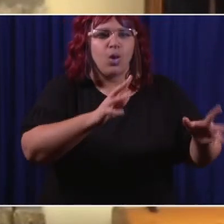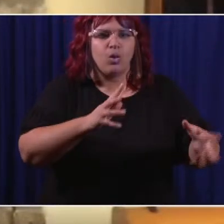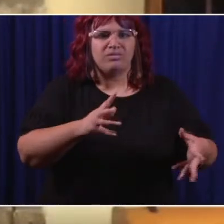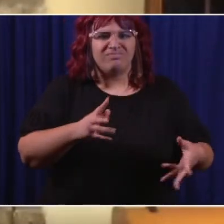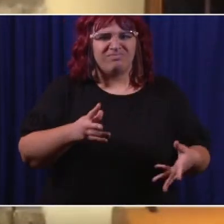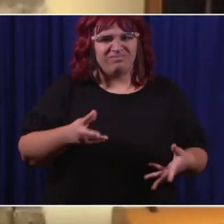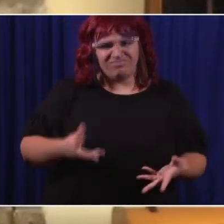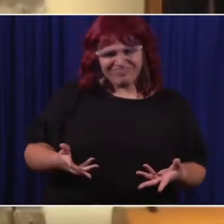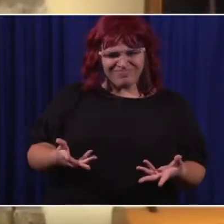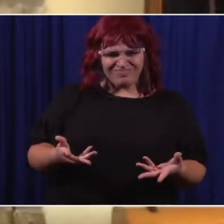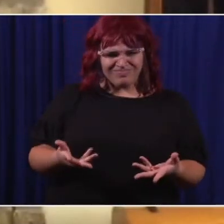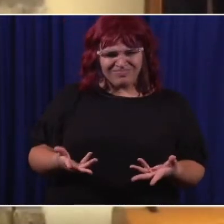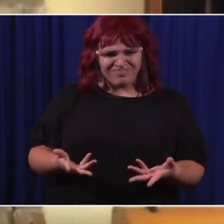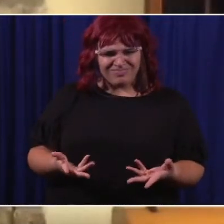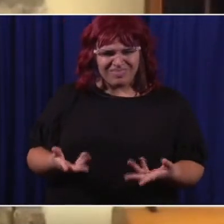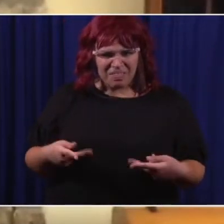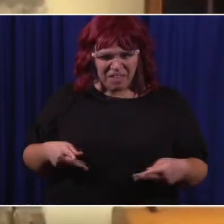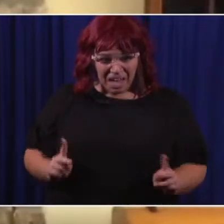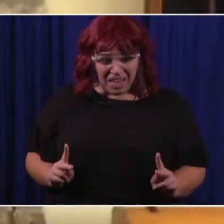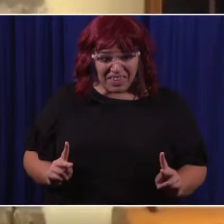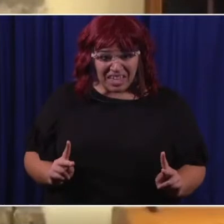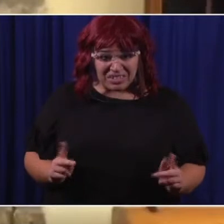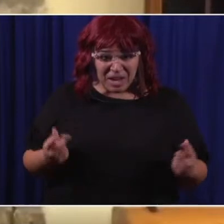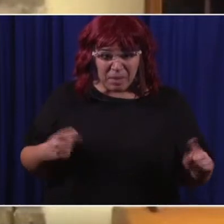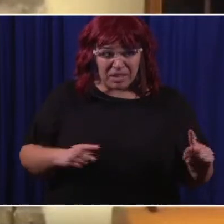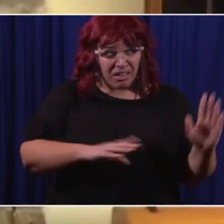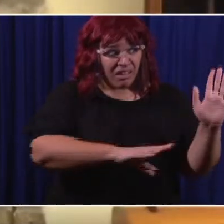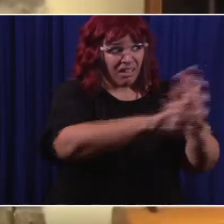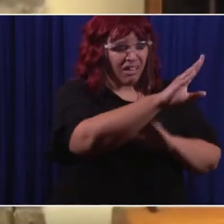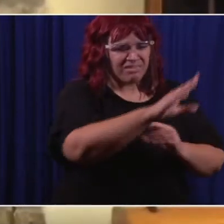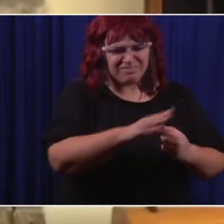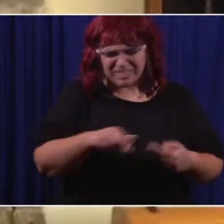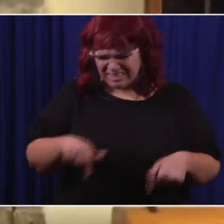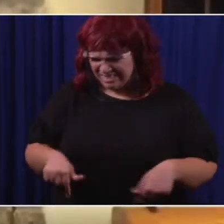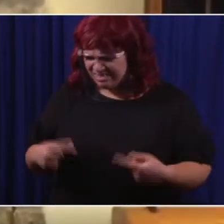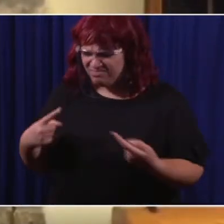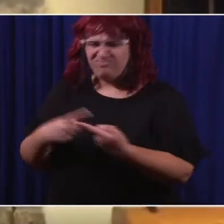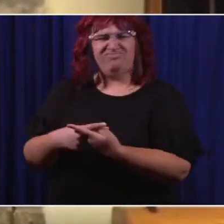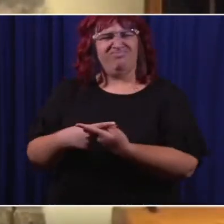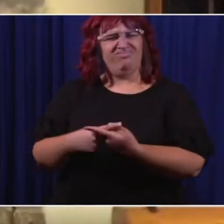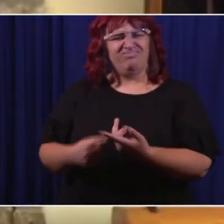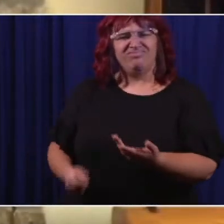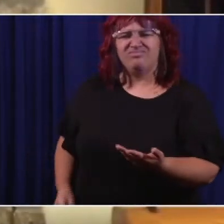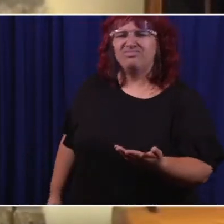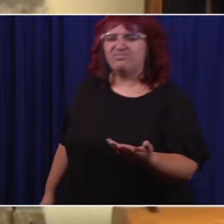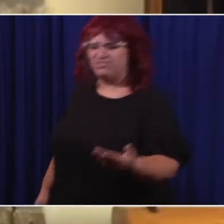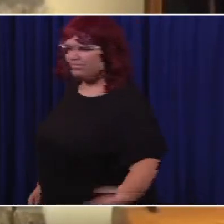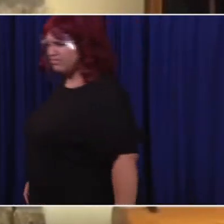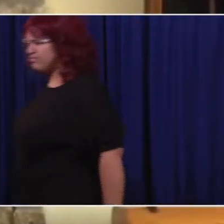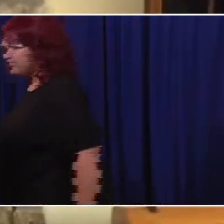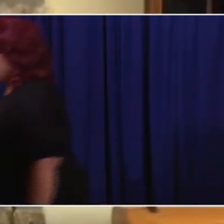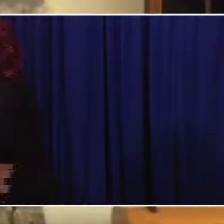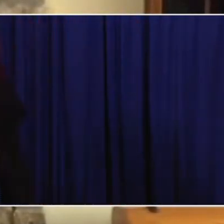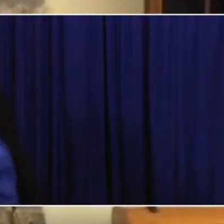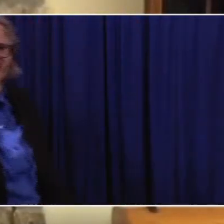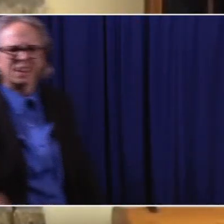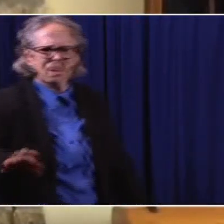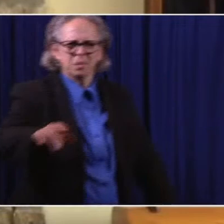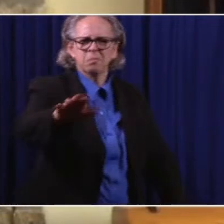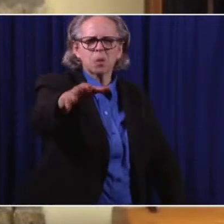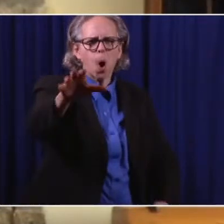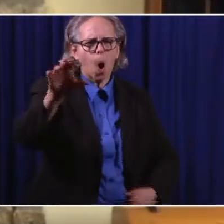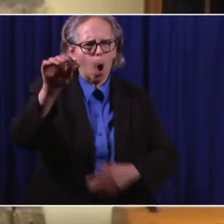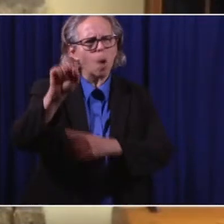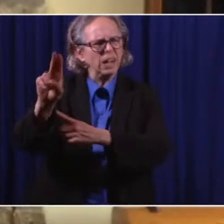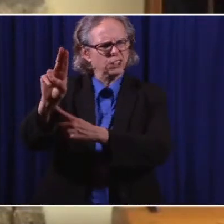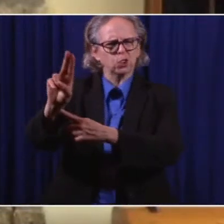Well, I think Ohio State is absolutely right. The president has a good message. Ohio State Athletics has a good